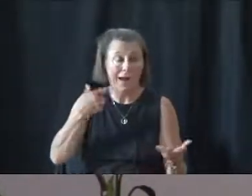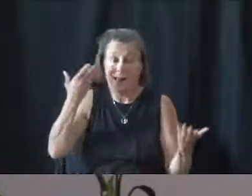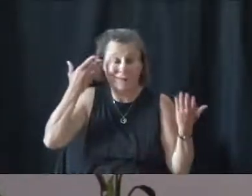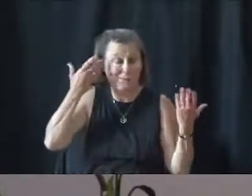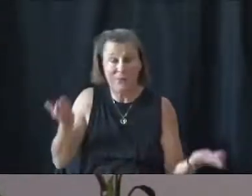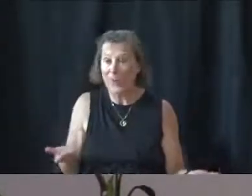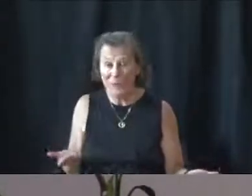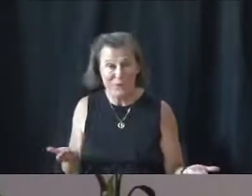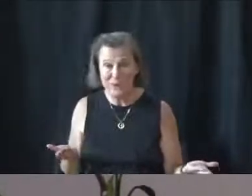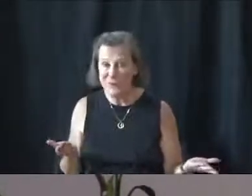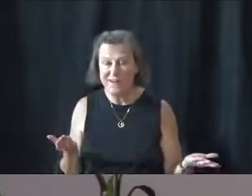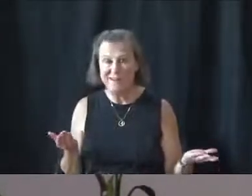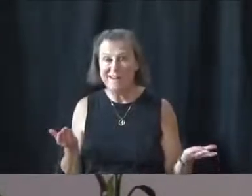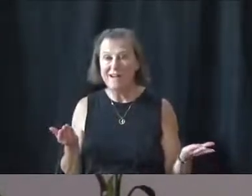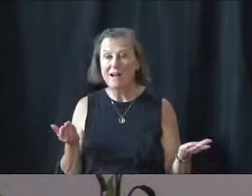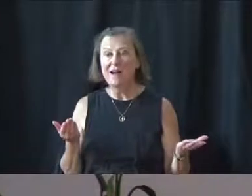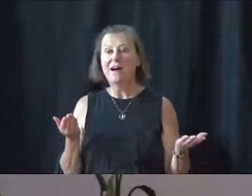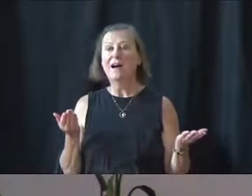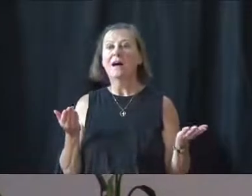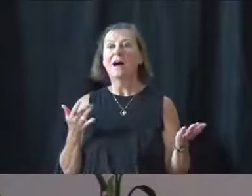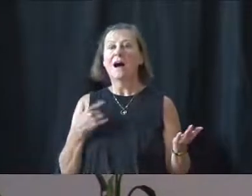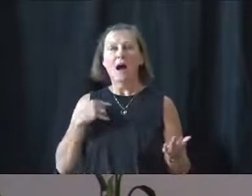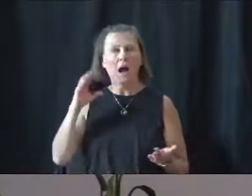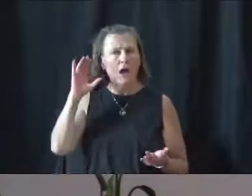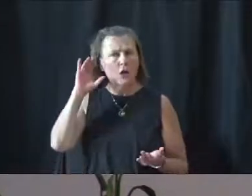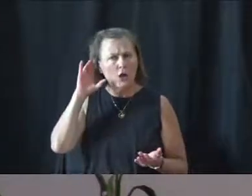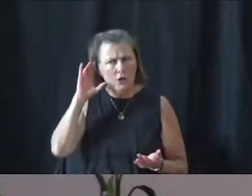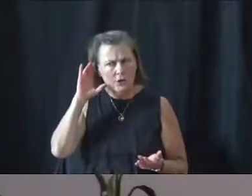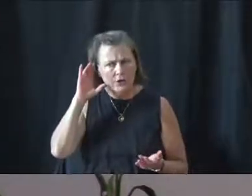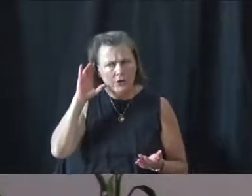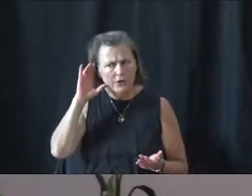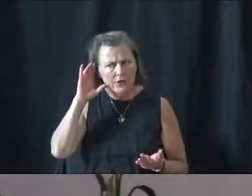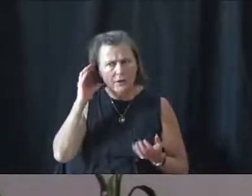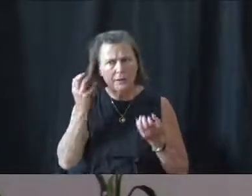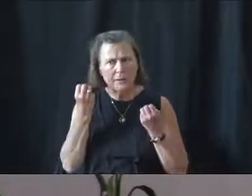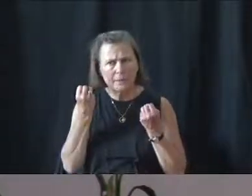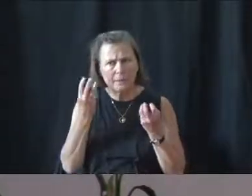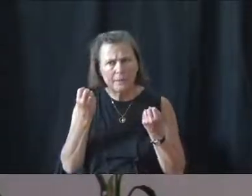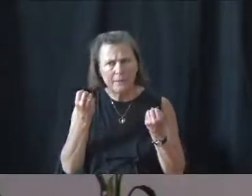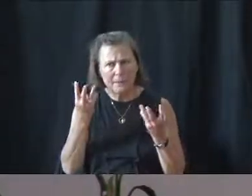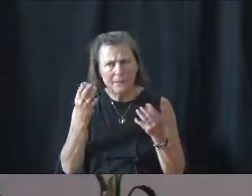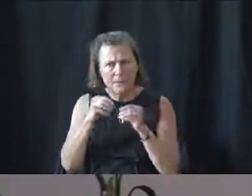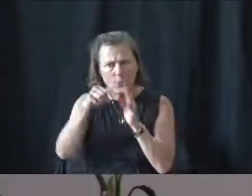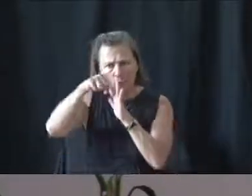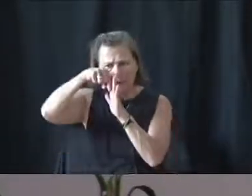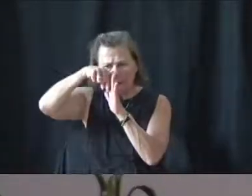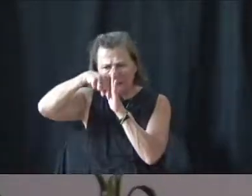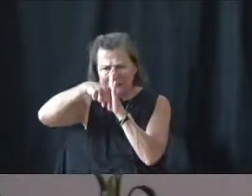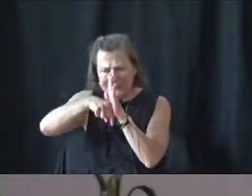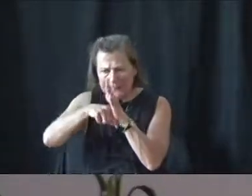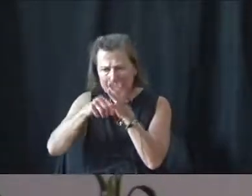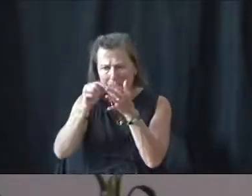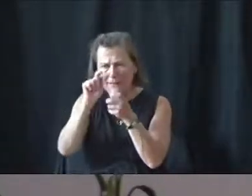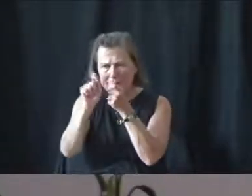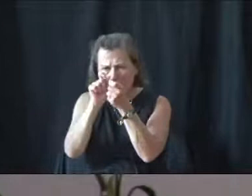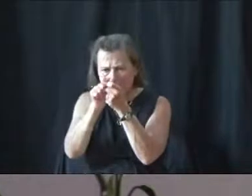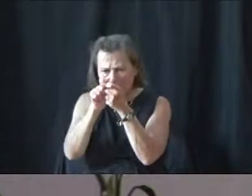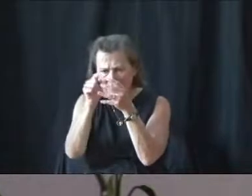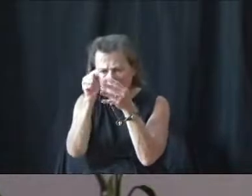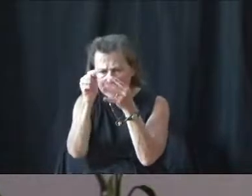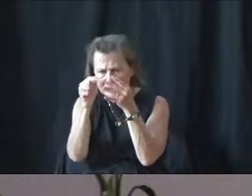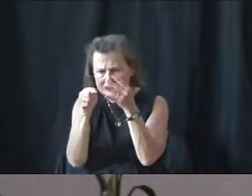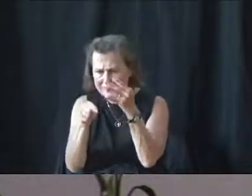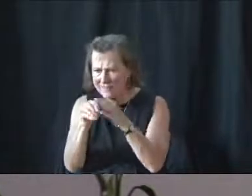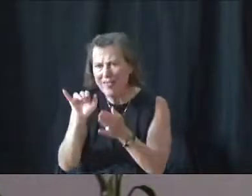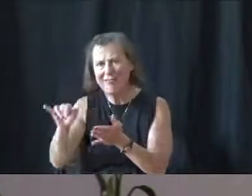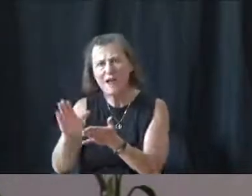say. I heard so many more layers and so much more intricacy to the music.